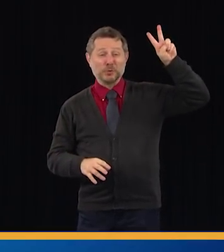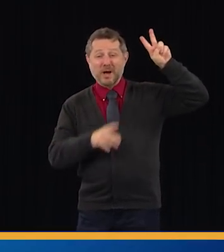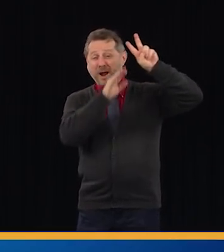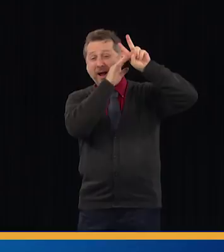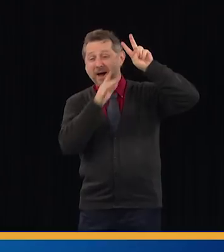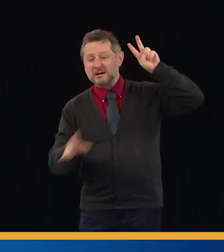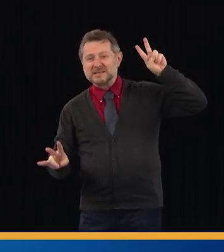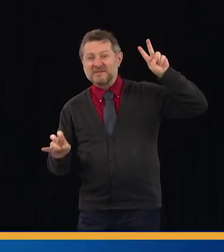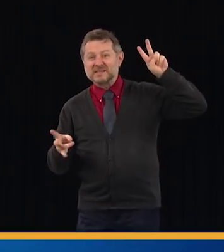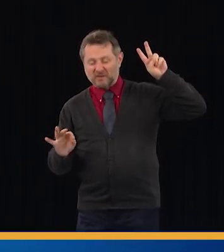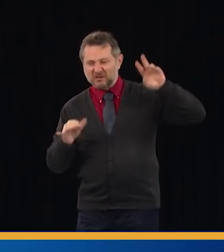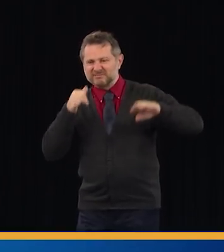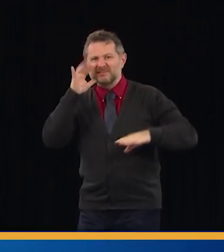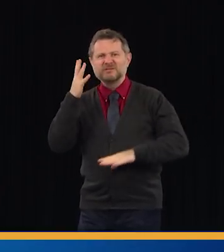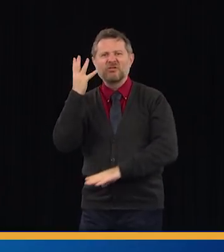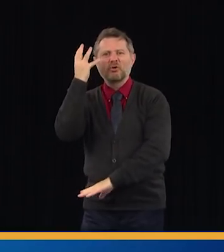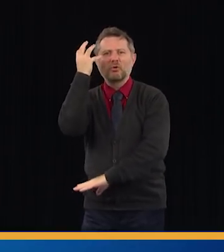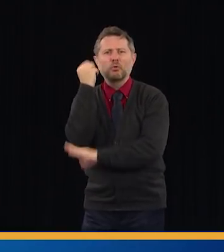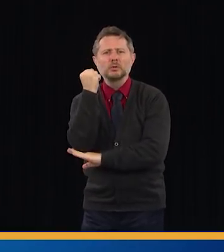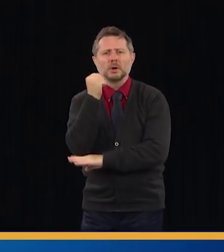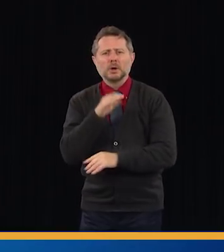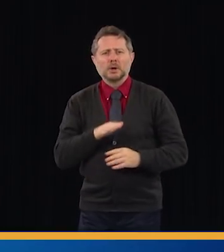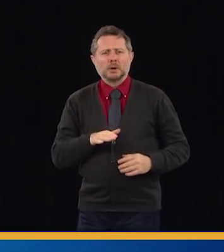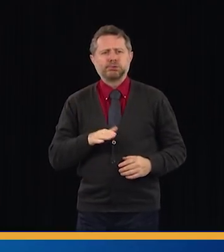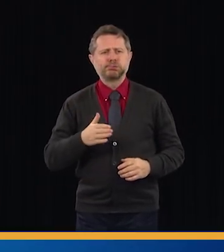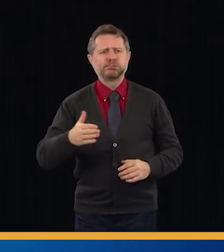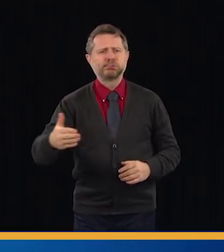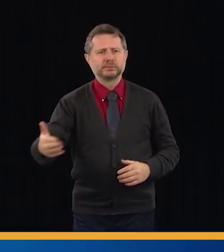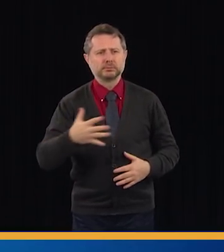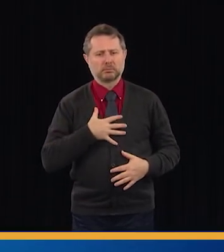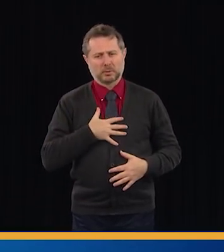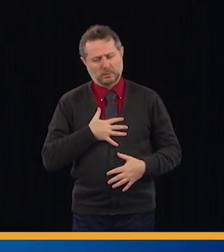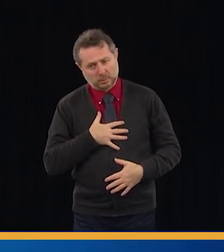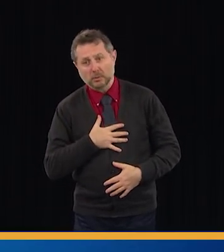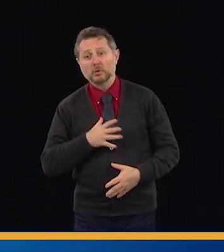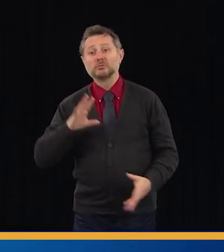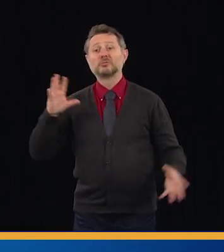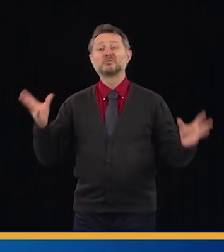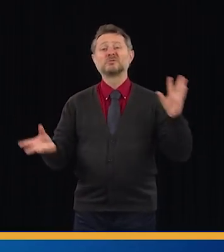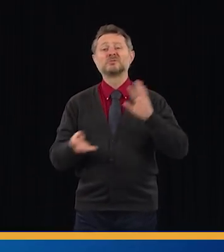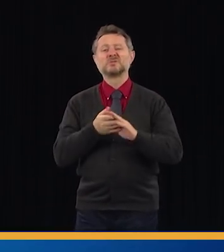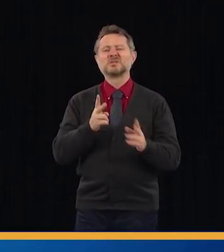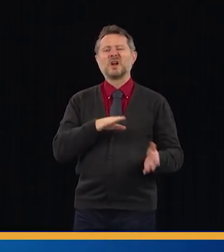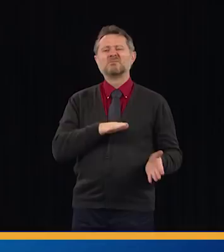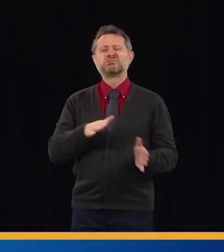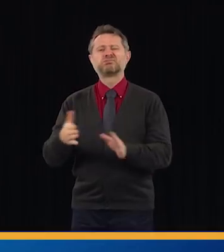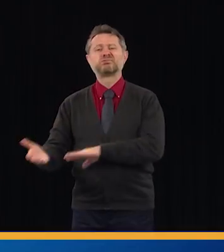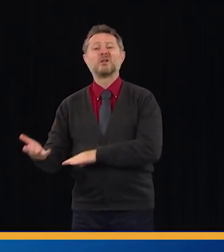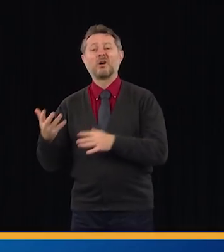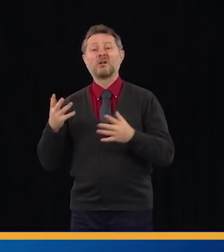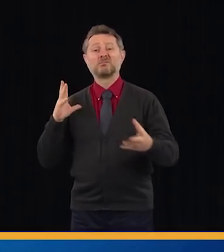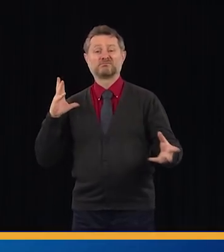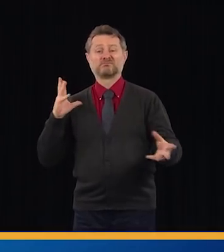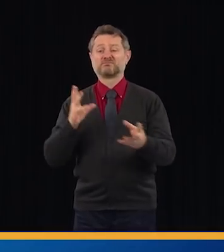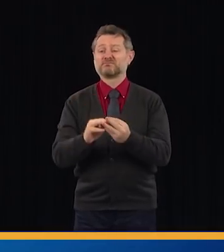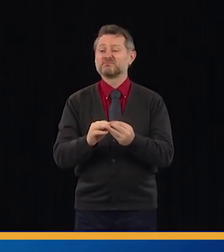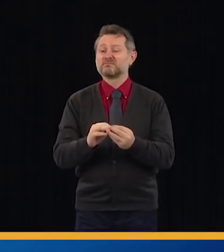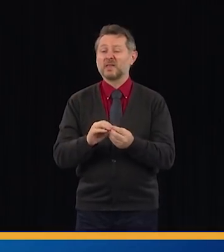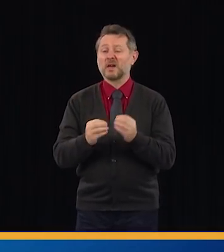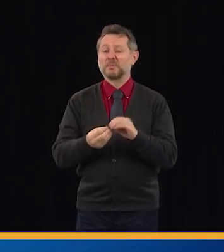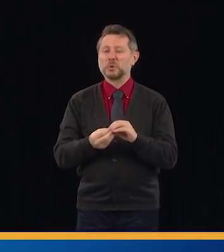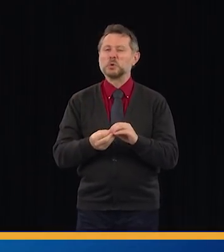yesterday. The number of deaths, as a matter of fact, the number of deaths